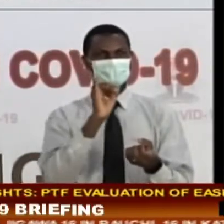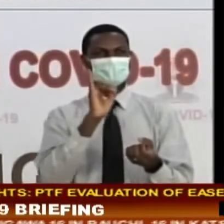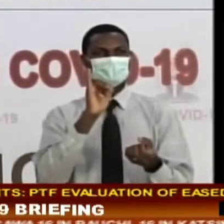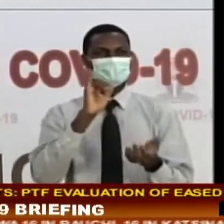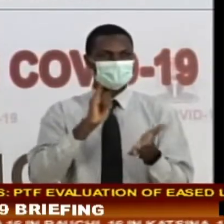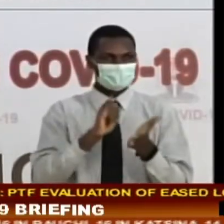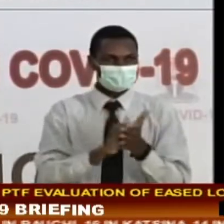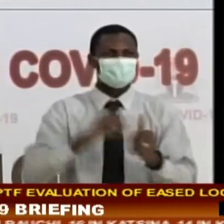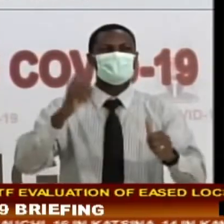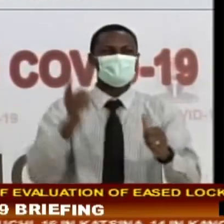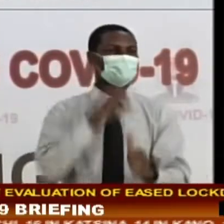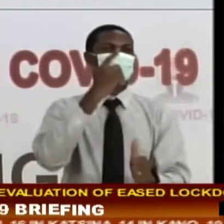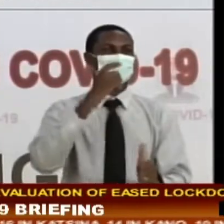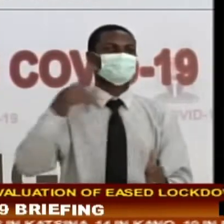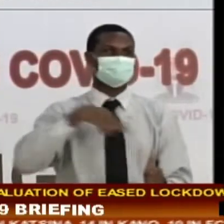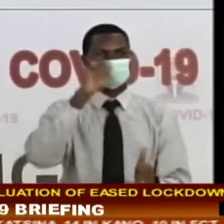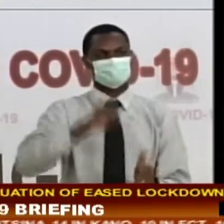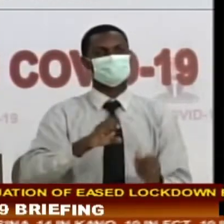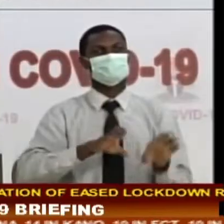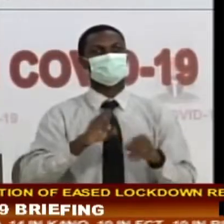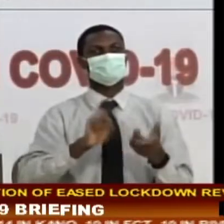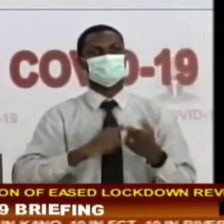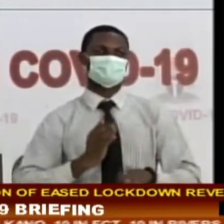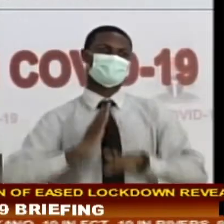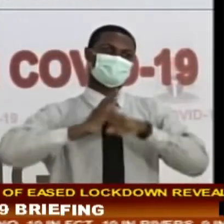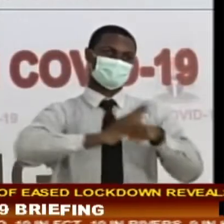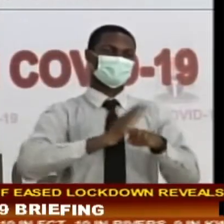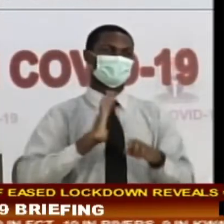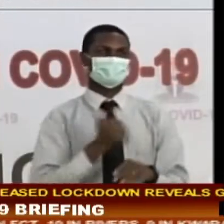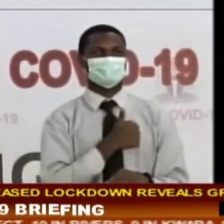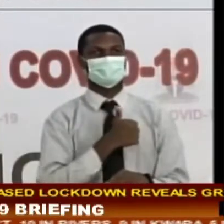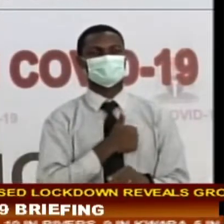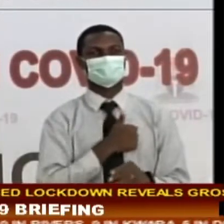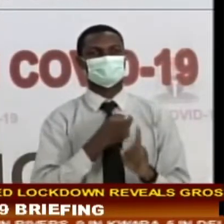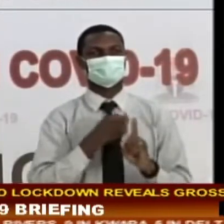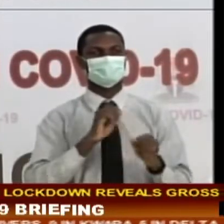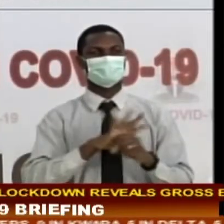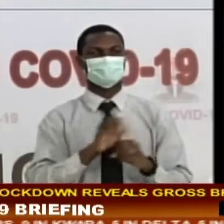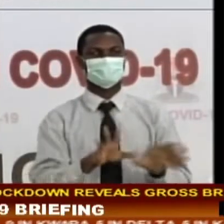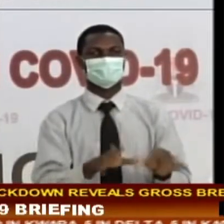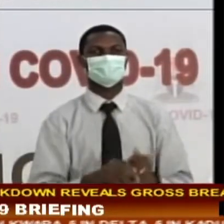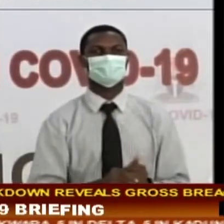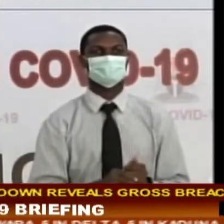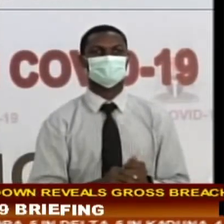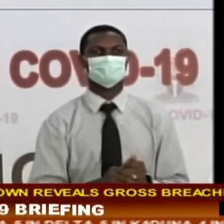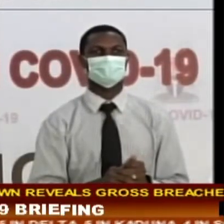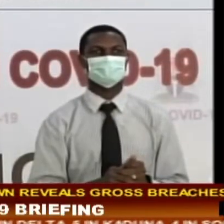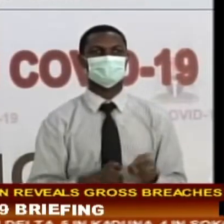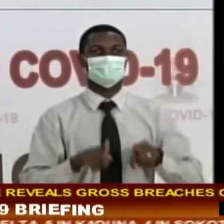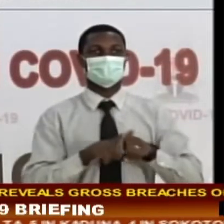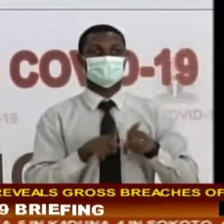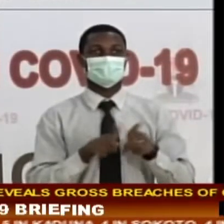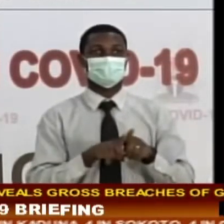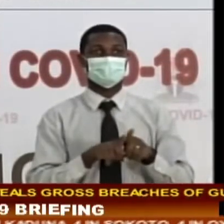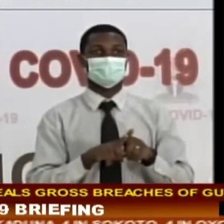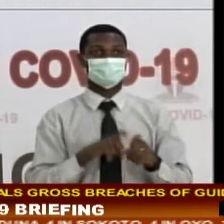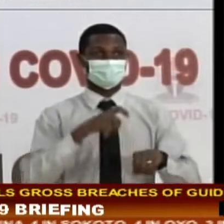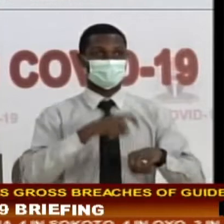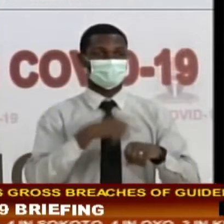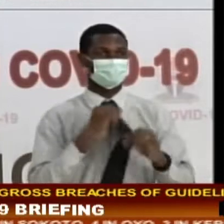do to protect ourselves and our opponents also while on face Toof